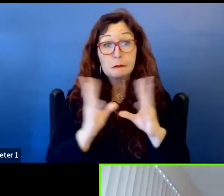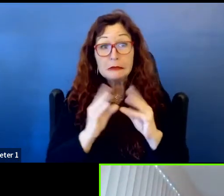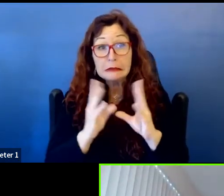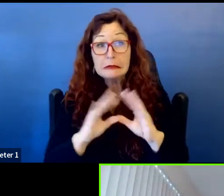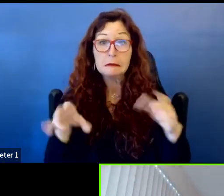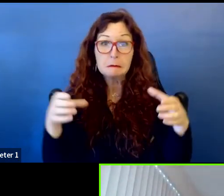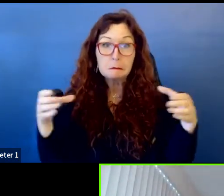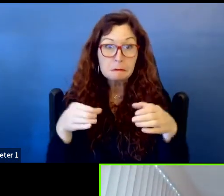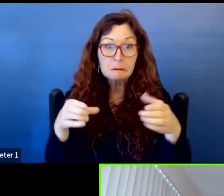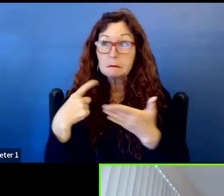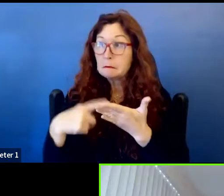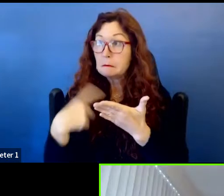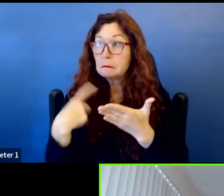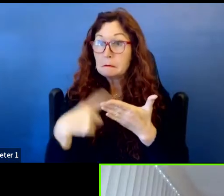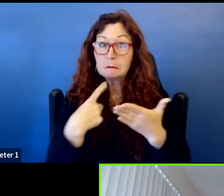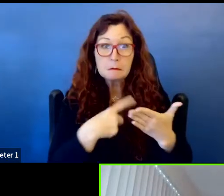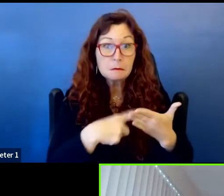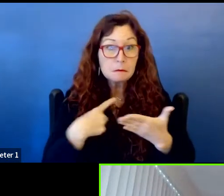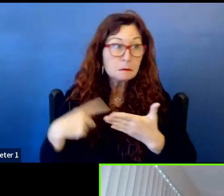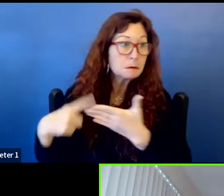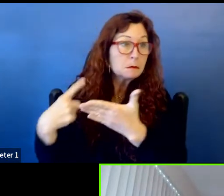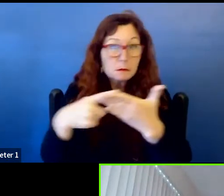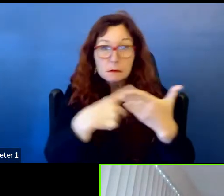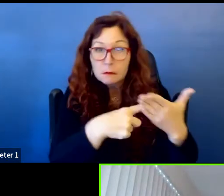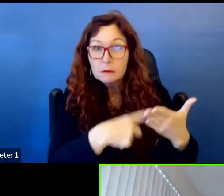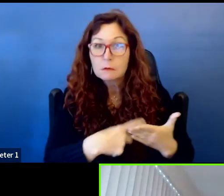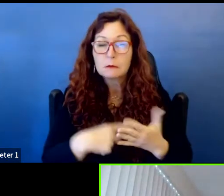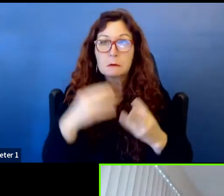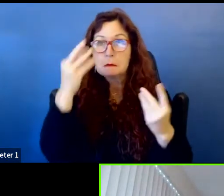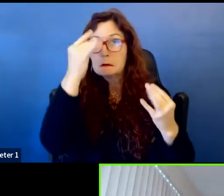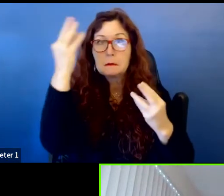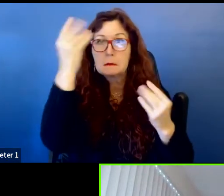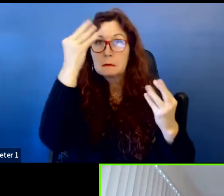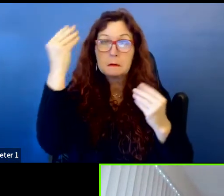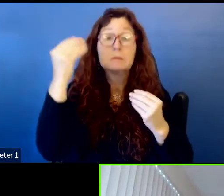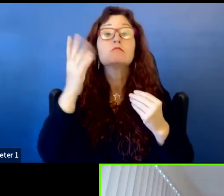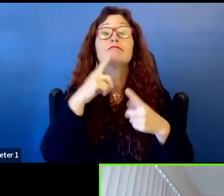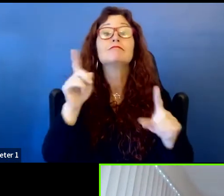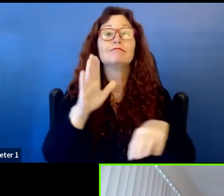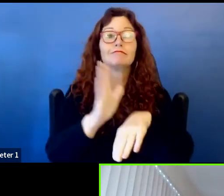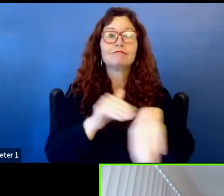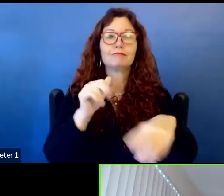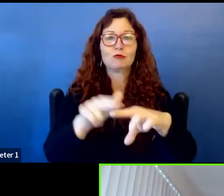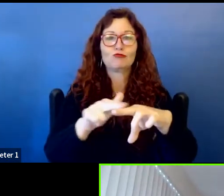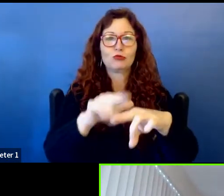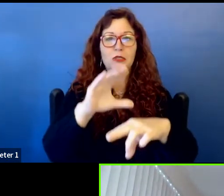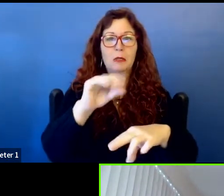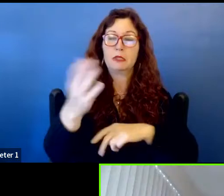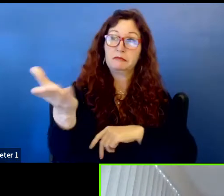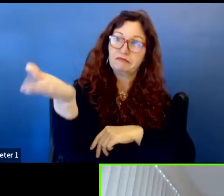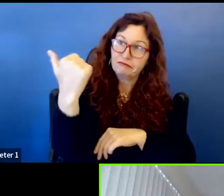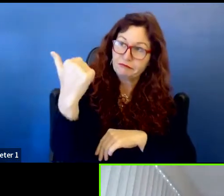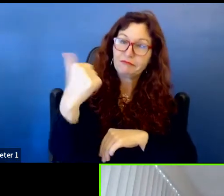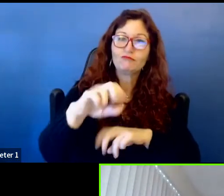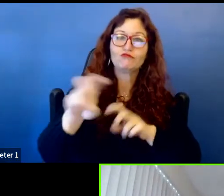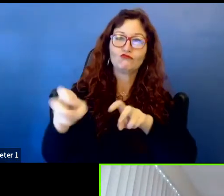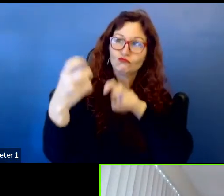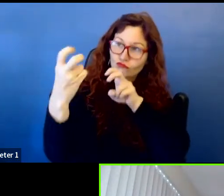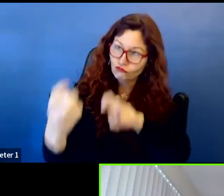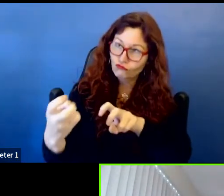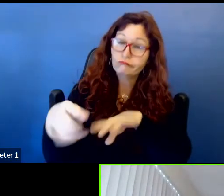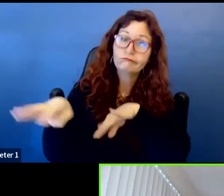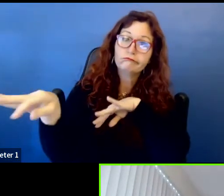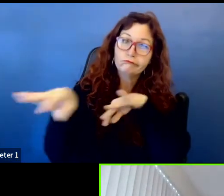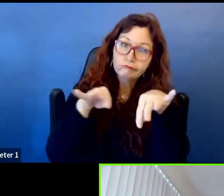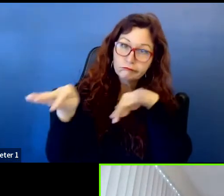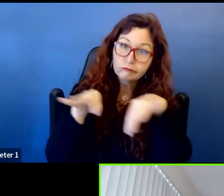campaign they came to the table uh with metro again as a community um you know seeing collectively there was a problem